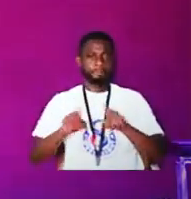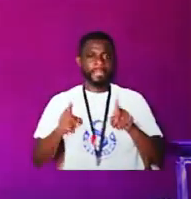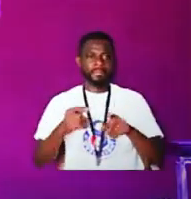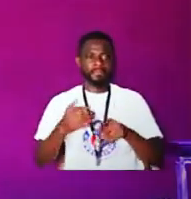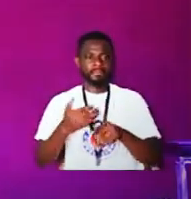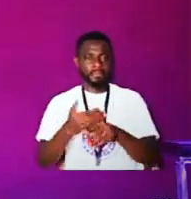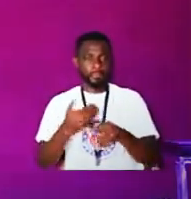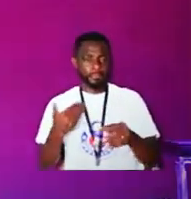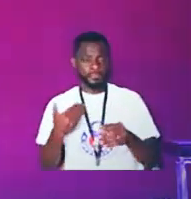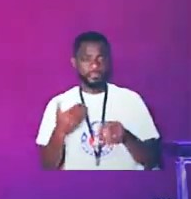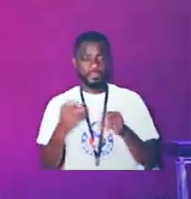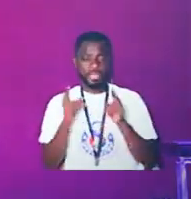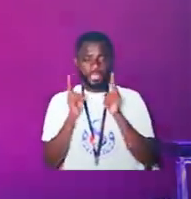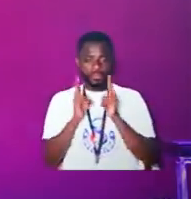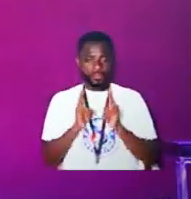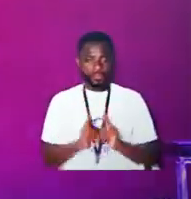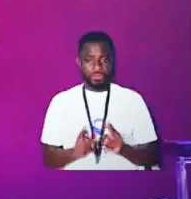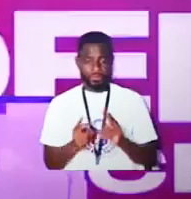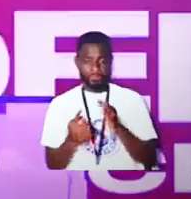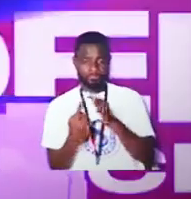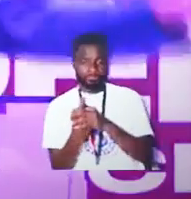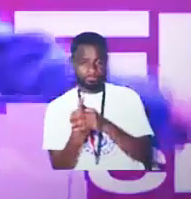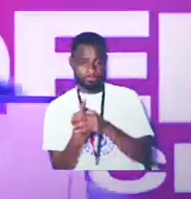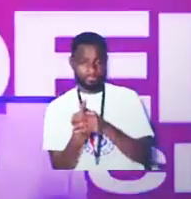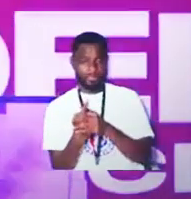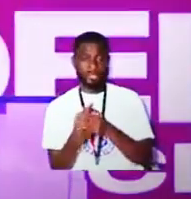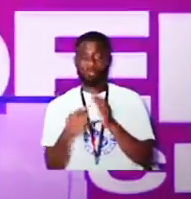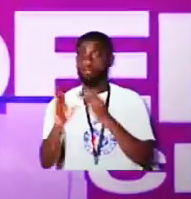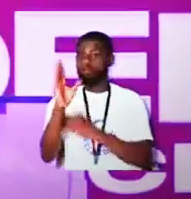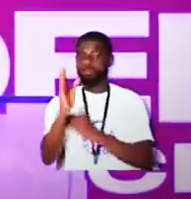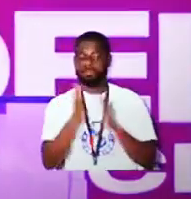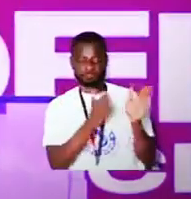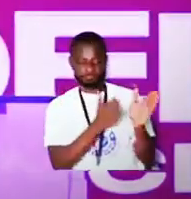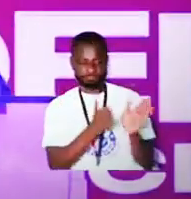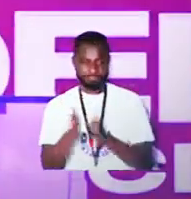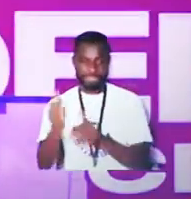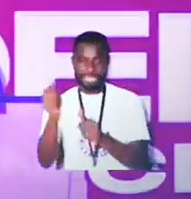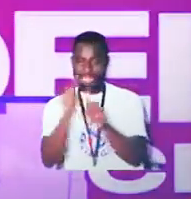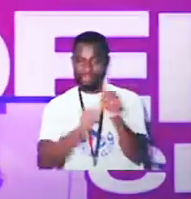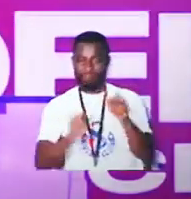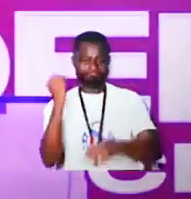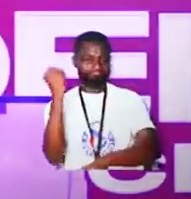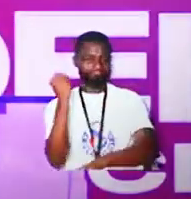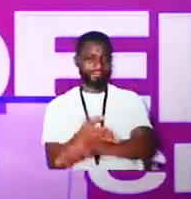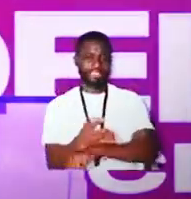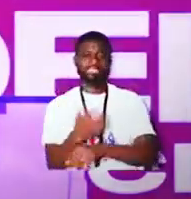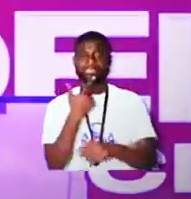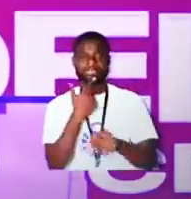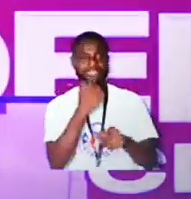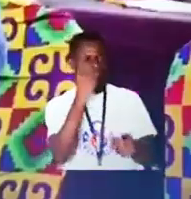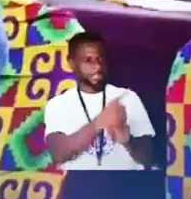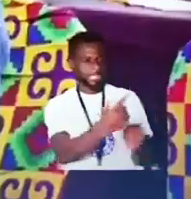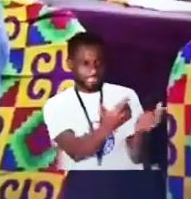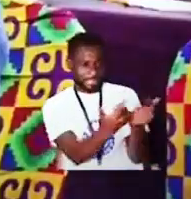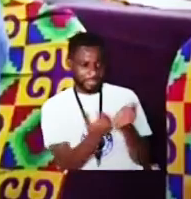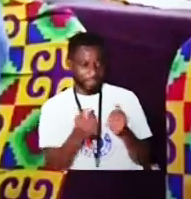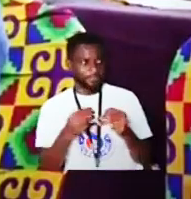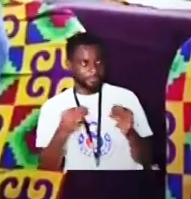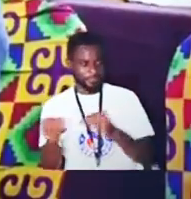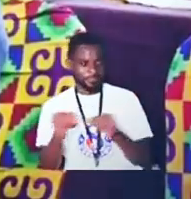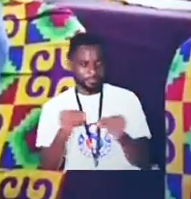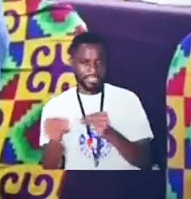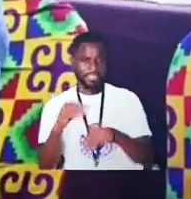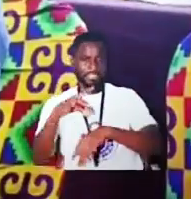being surfaced, he has prepared everything already. And then he said, come and manage the earth. So all of